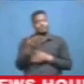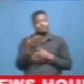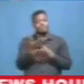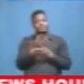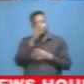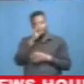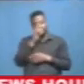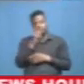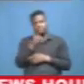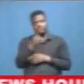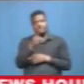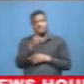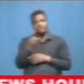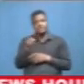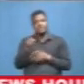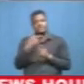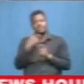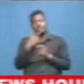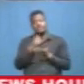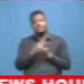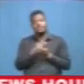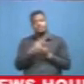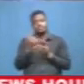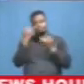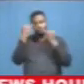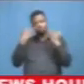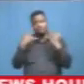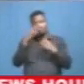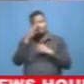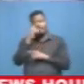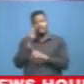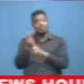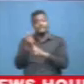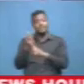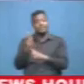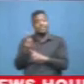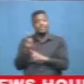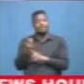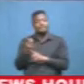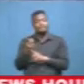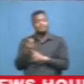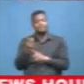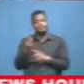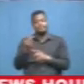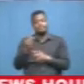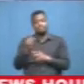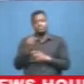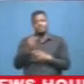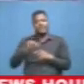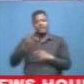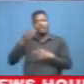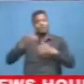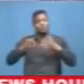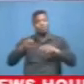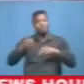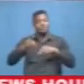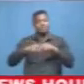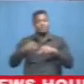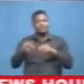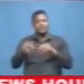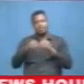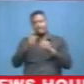Dr. Stephen Opuni avers that Justice Clemens Honyanuga, a justice of the Supreme Court, sitting with